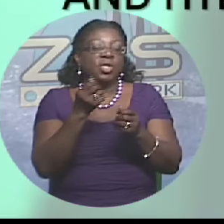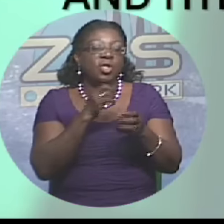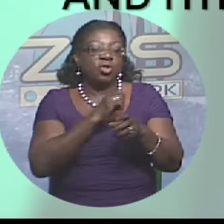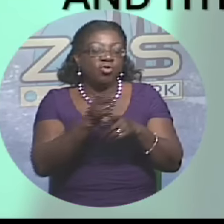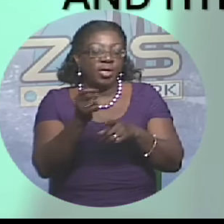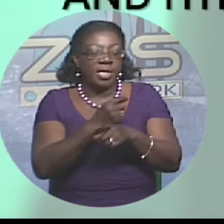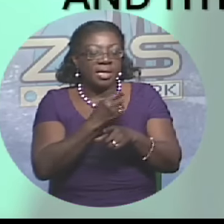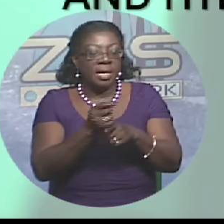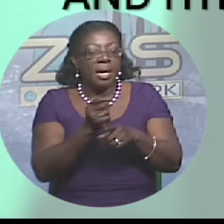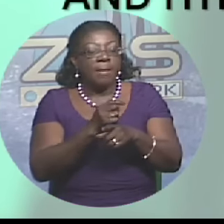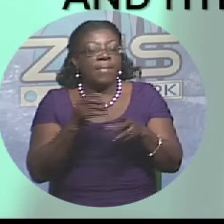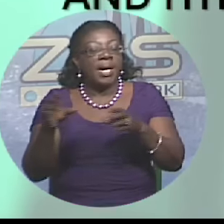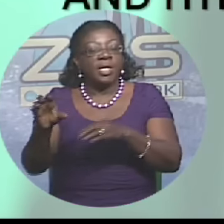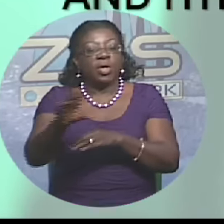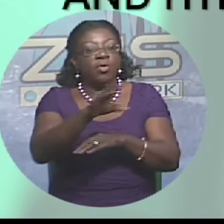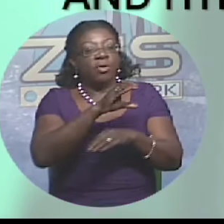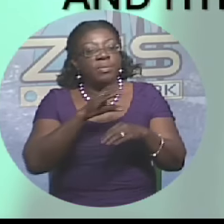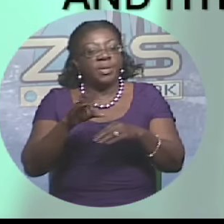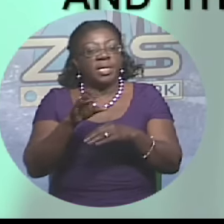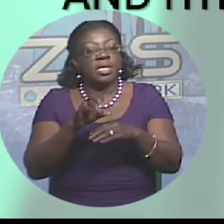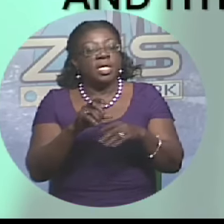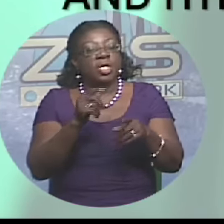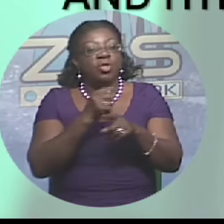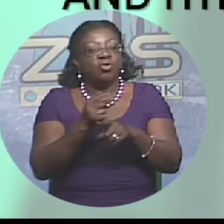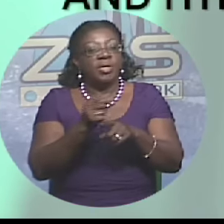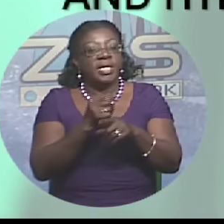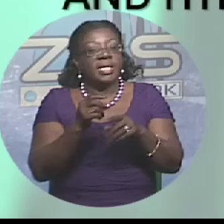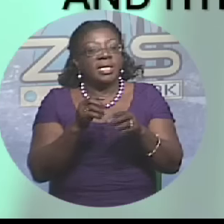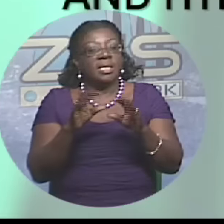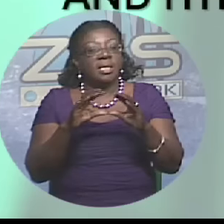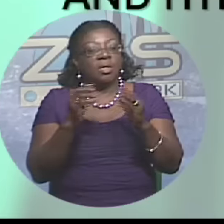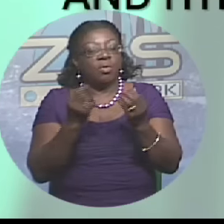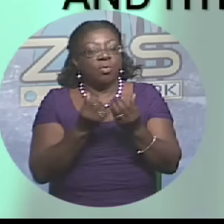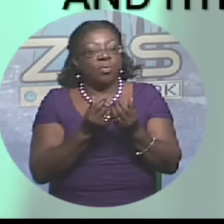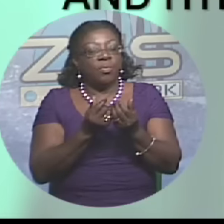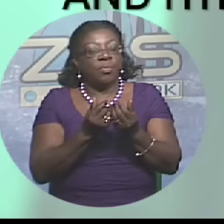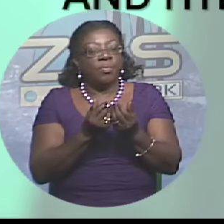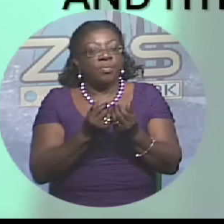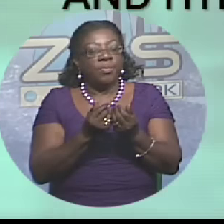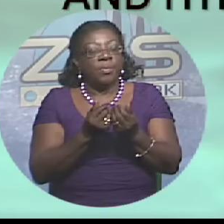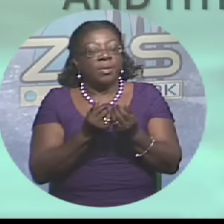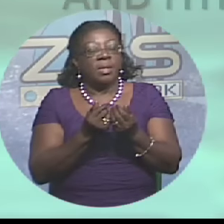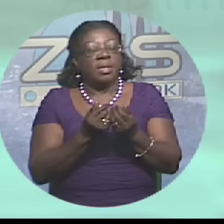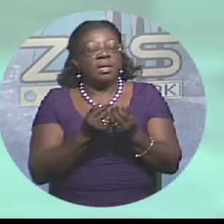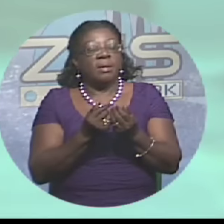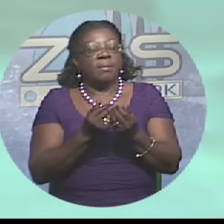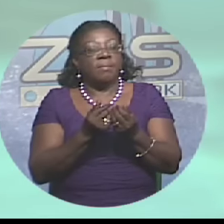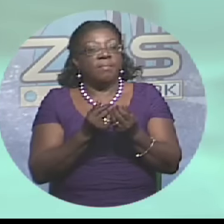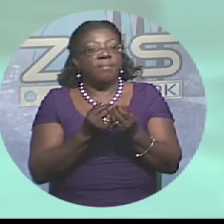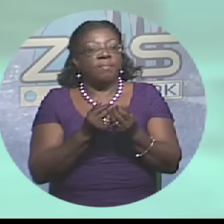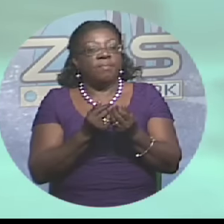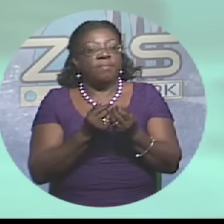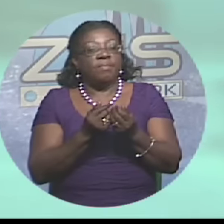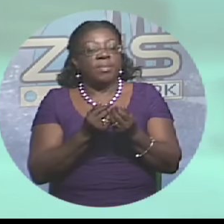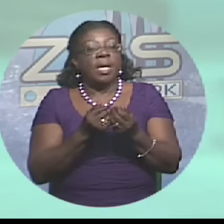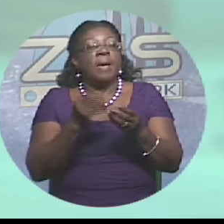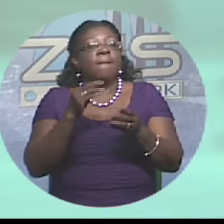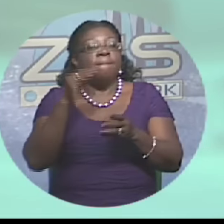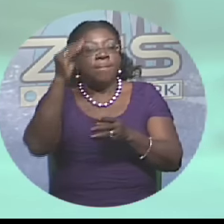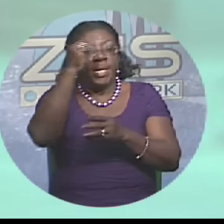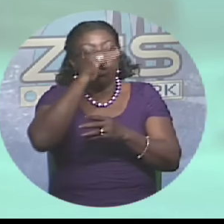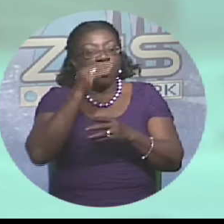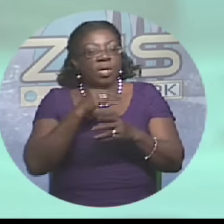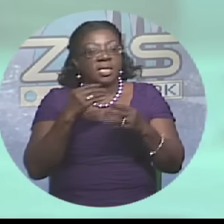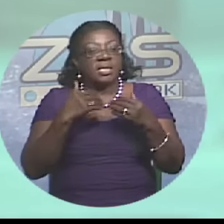by the Caribbean Institute for Meteorology and Hydrology, and training in weather forecasting and aviation. Meteorologists